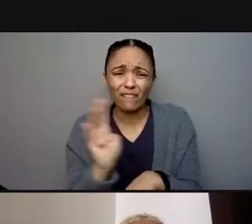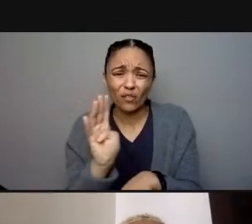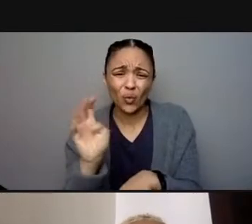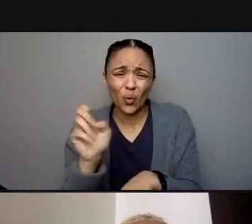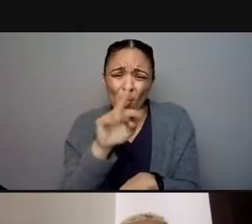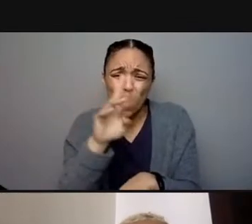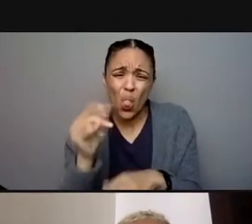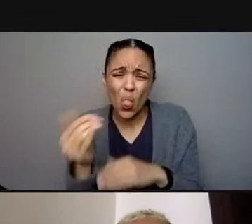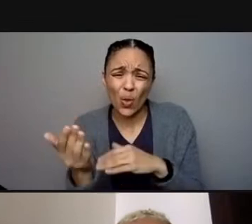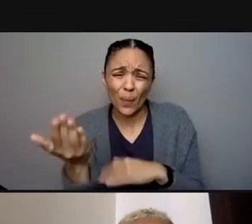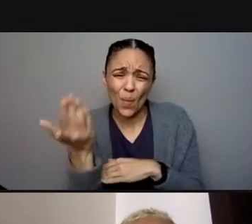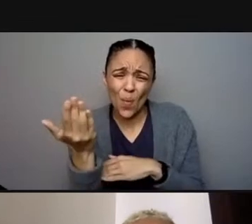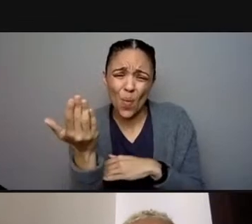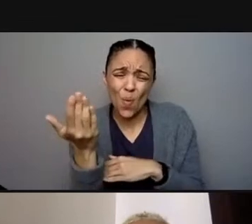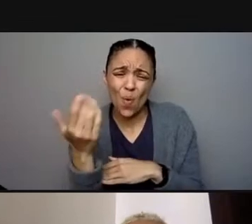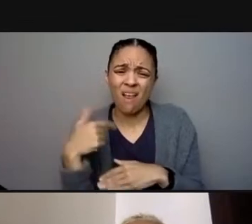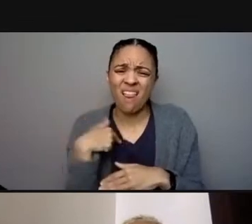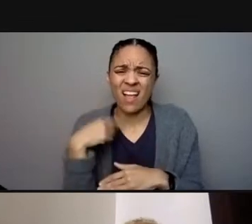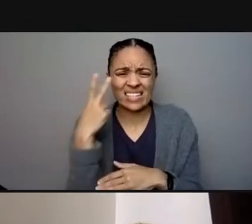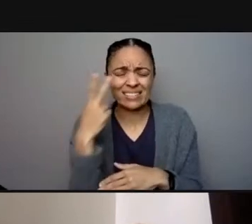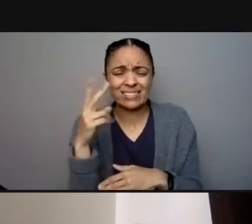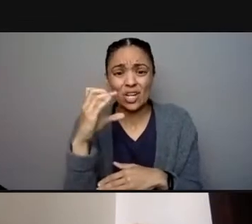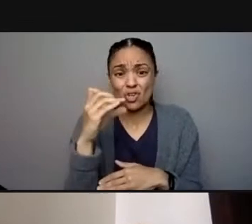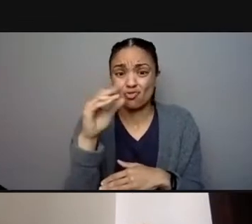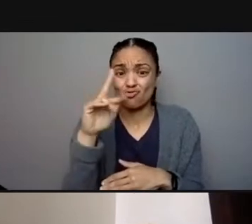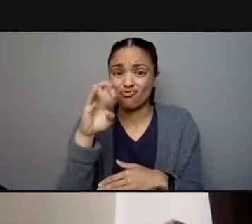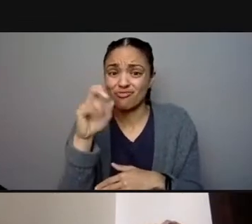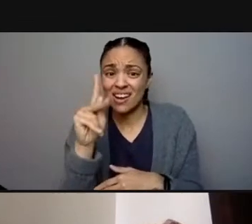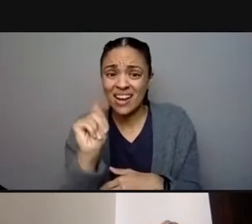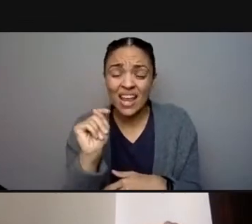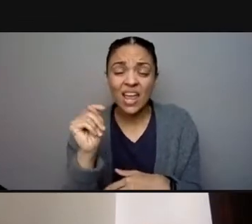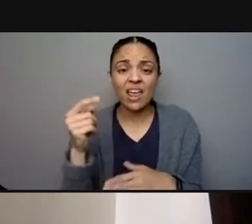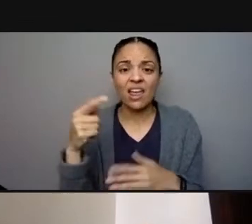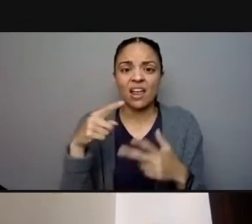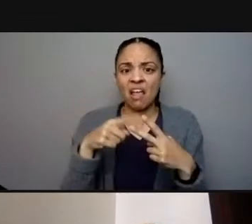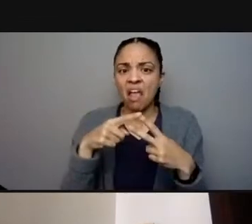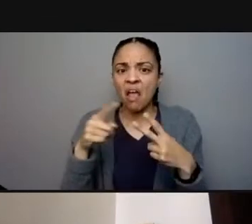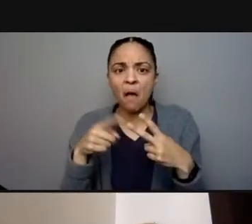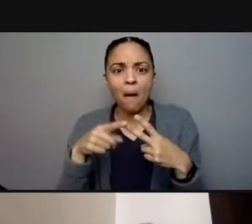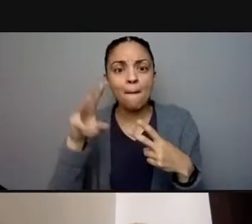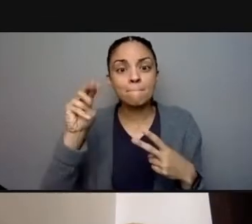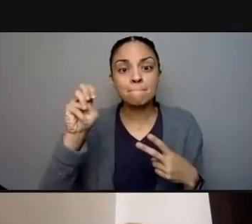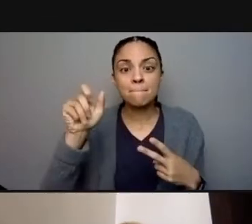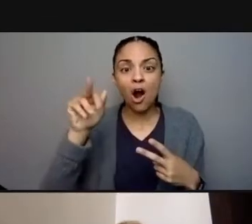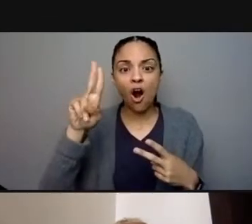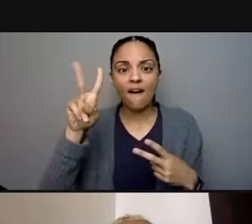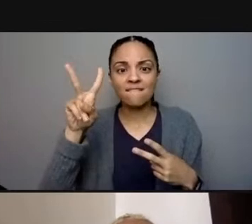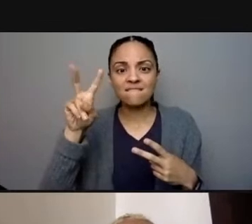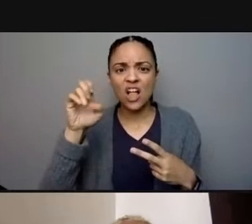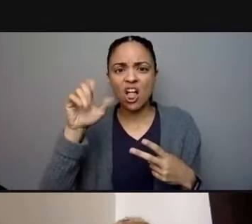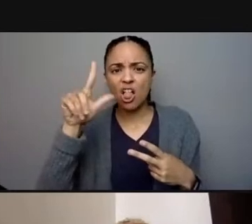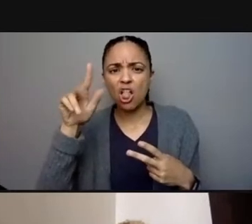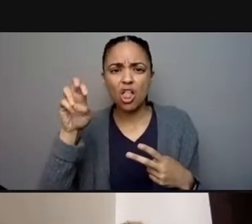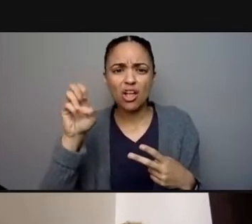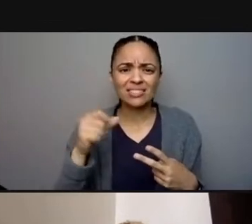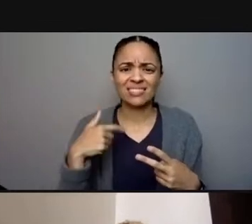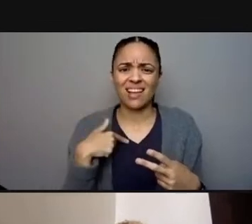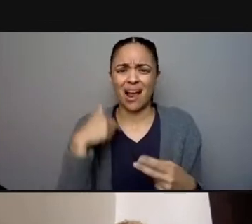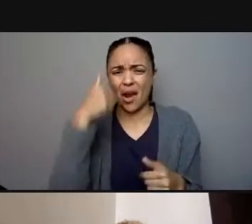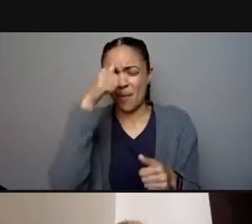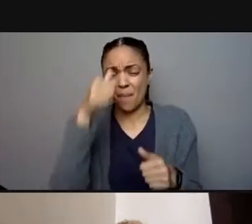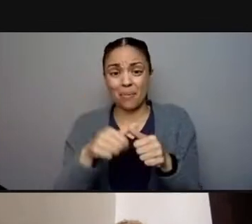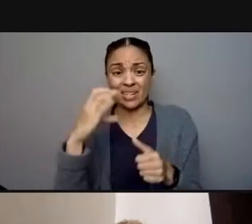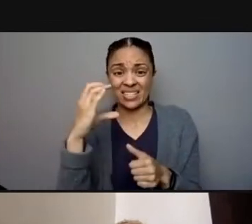I see Marvelous up in there. I see all these and I used to be part of Cyberite back in the day, like Miss Robin